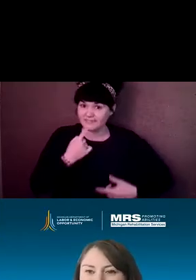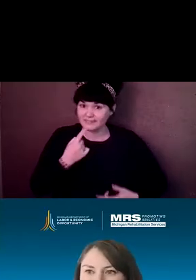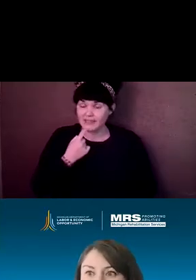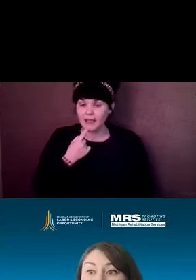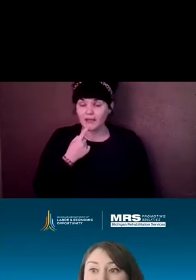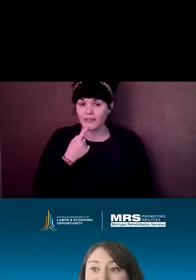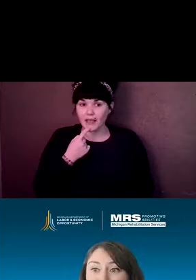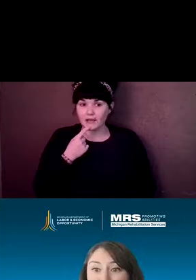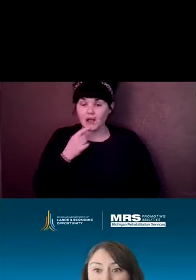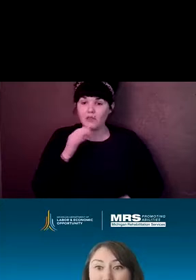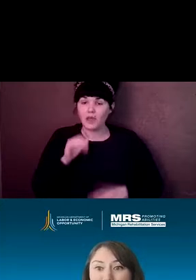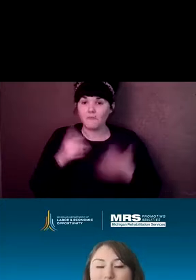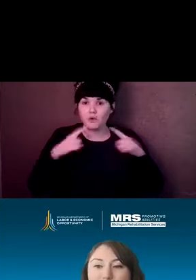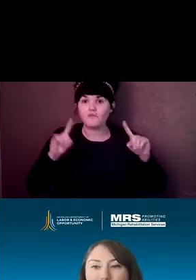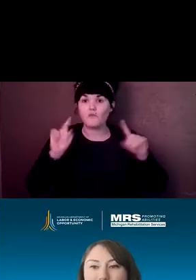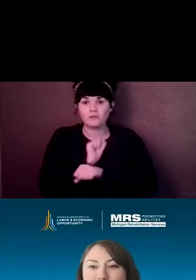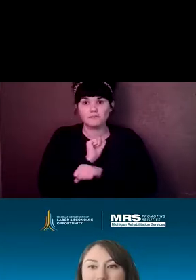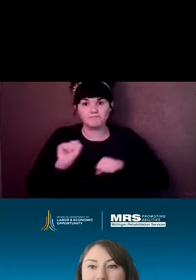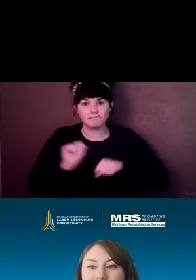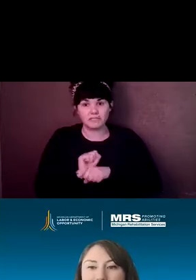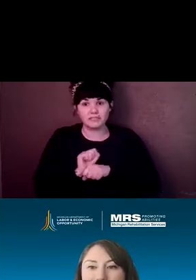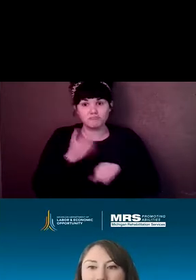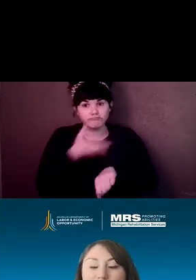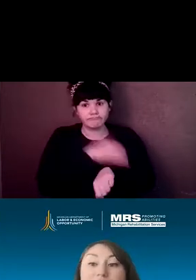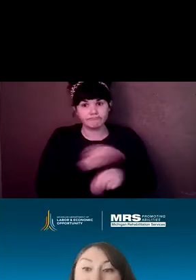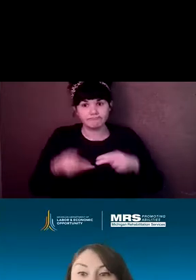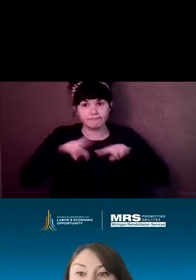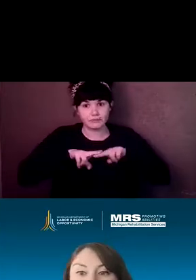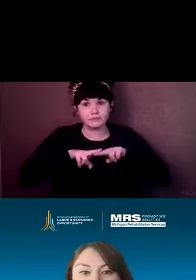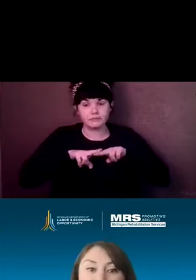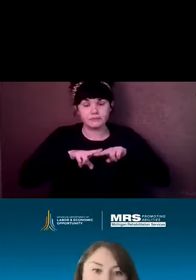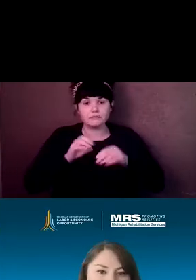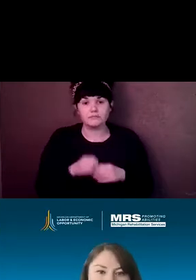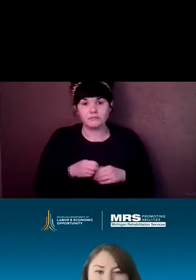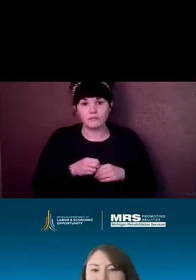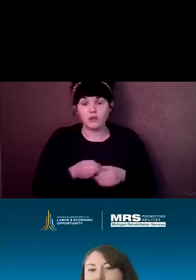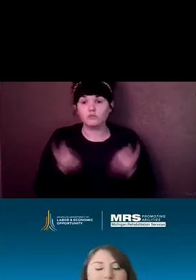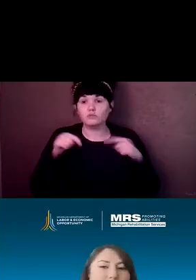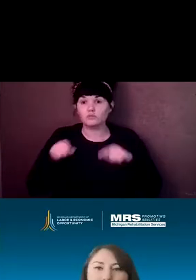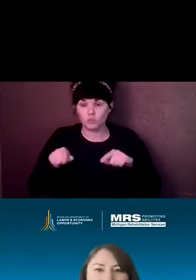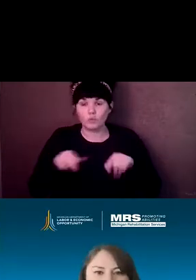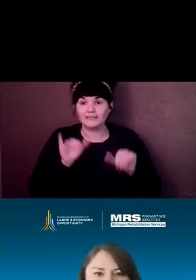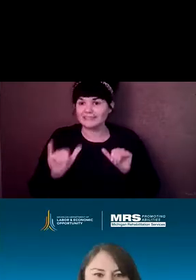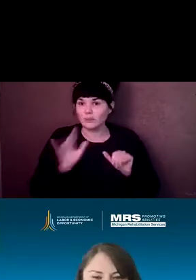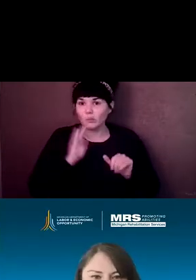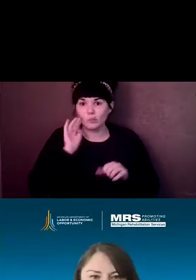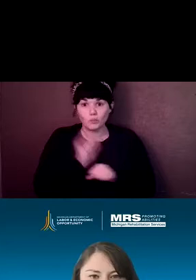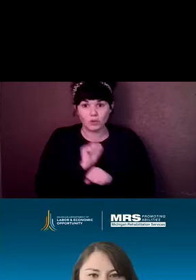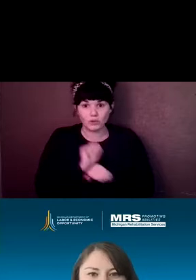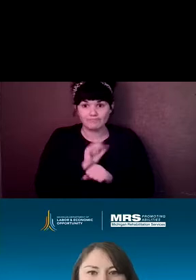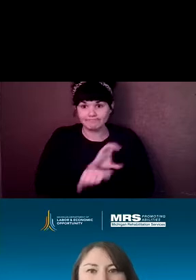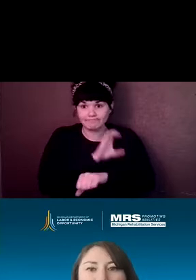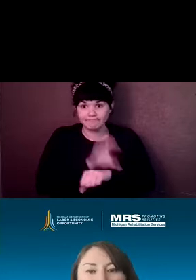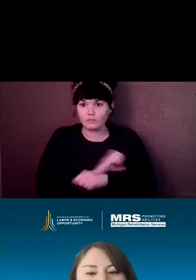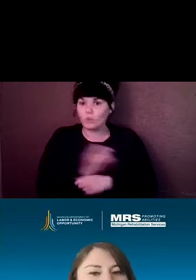had increased and improved over or under remote work. What else did this survey